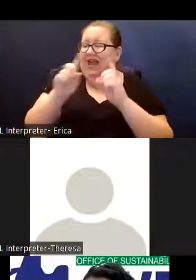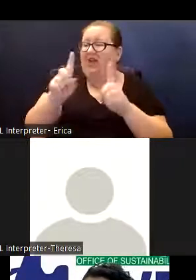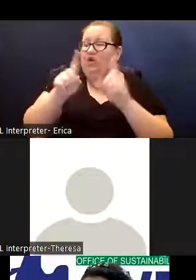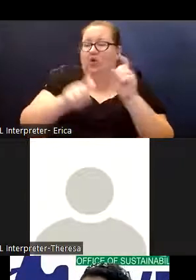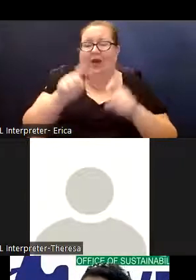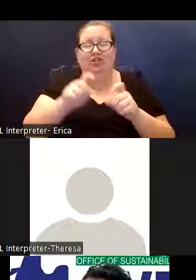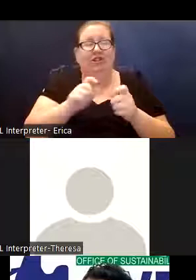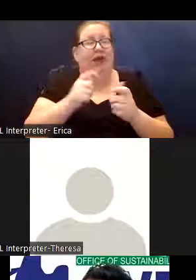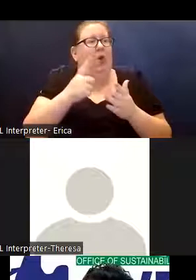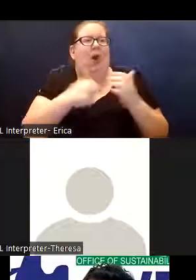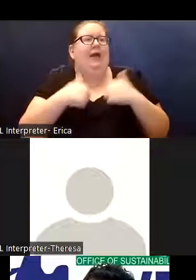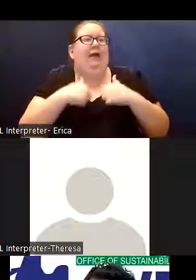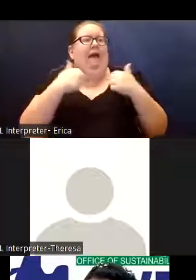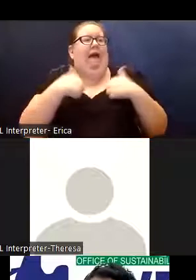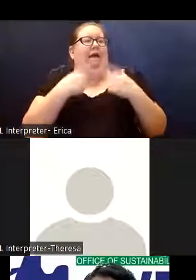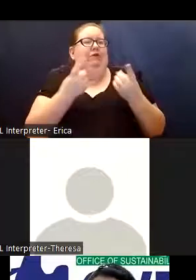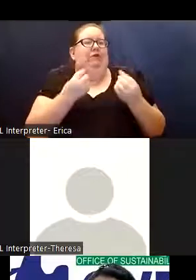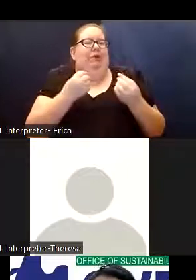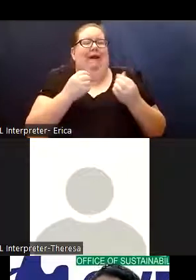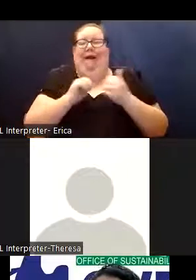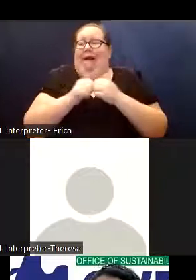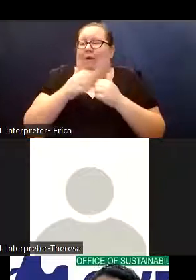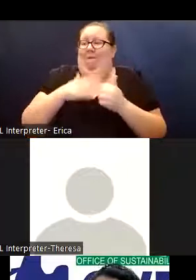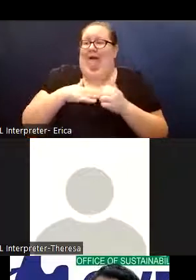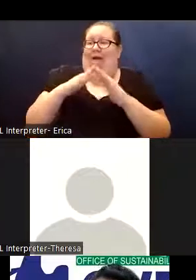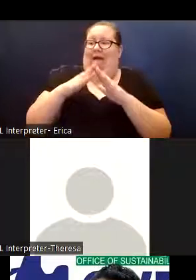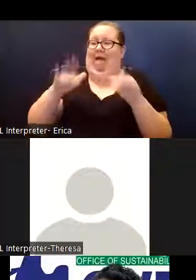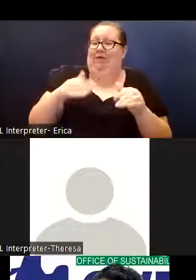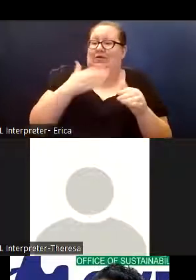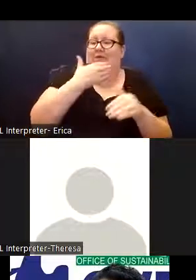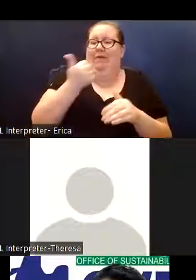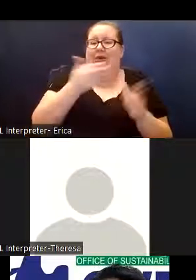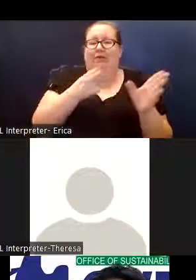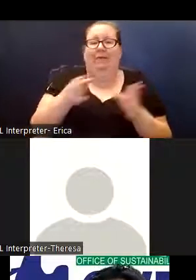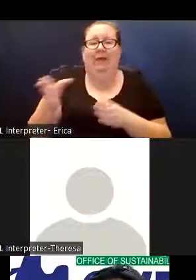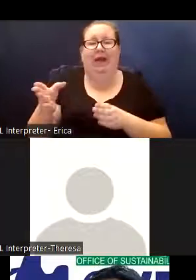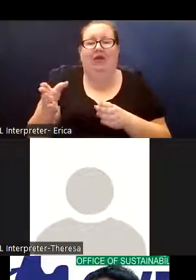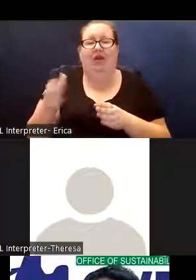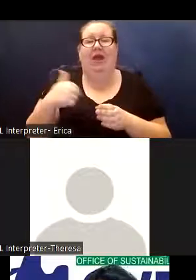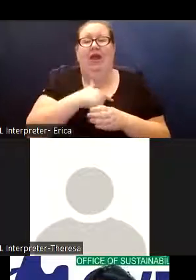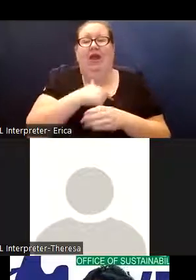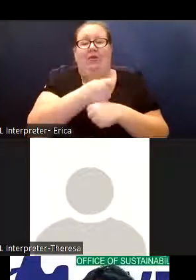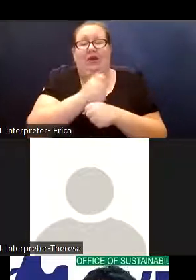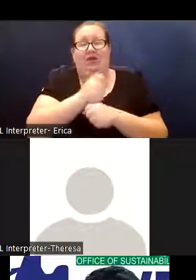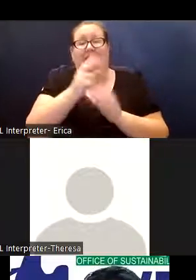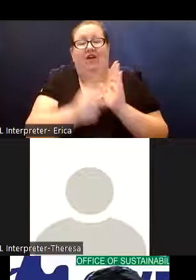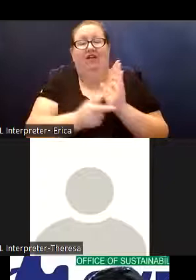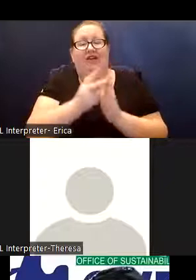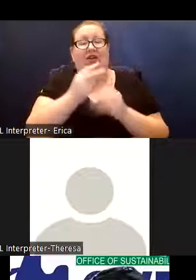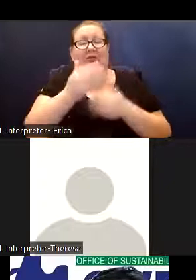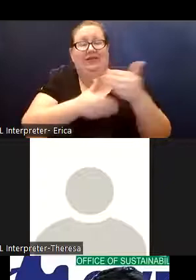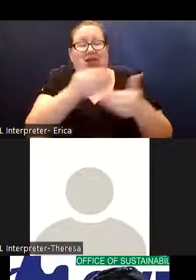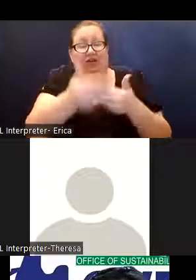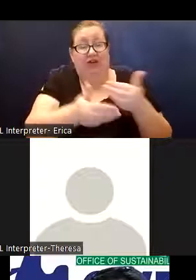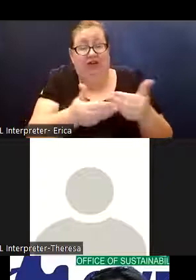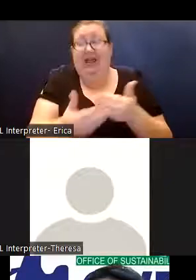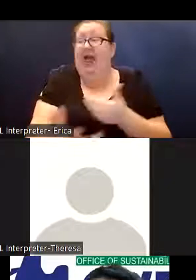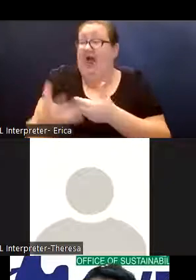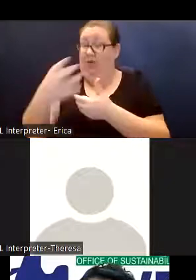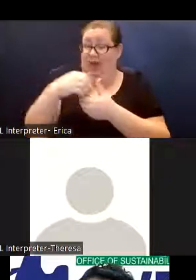do, how can my household be better prepared, and we created a video series and are adding to that video series, which you